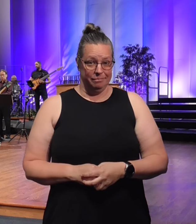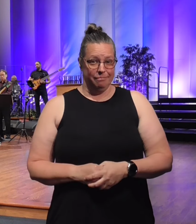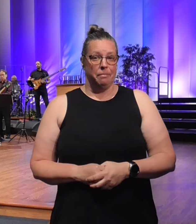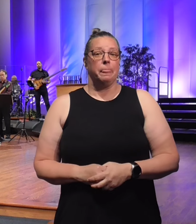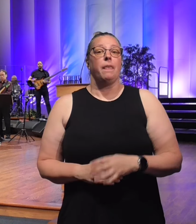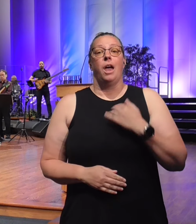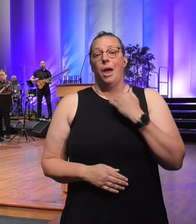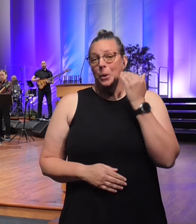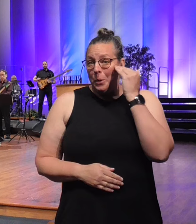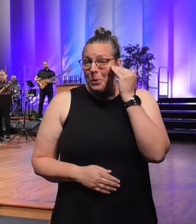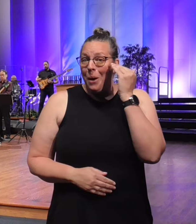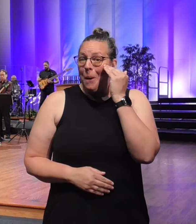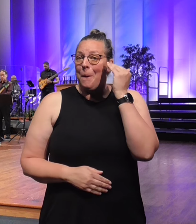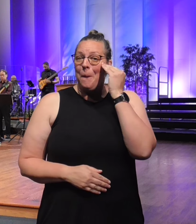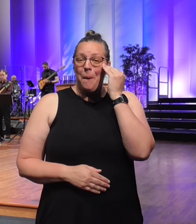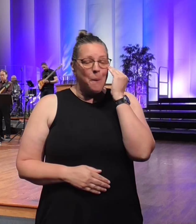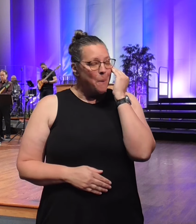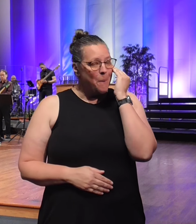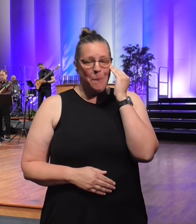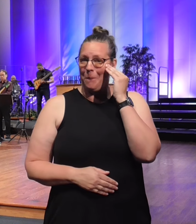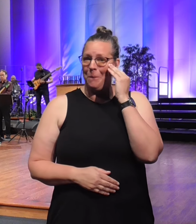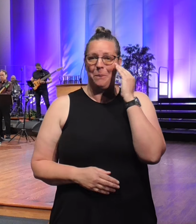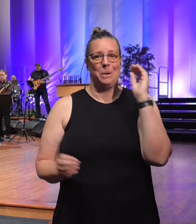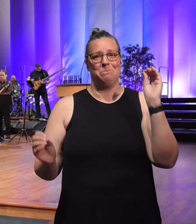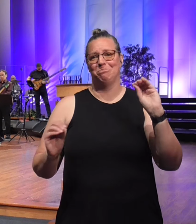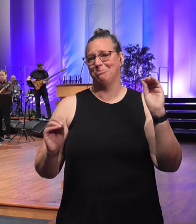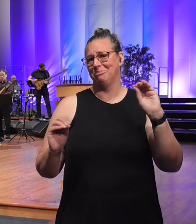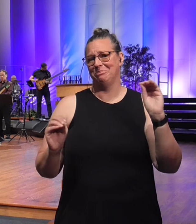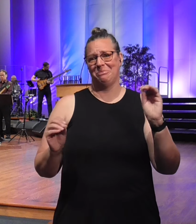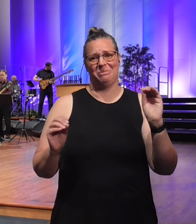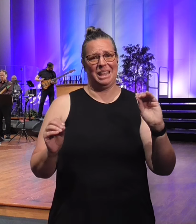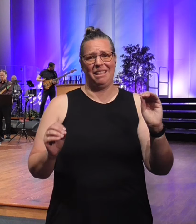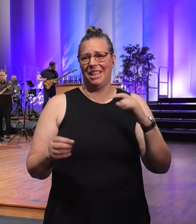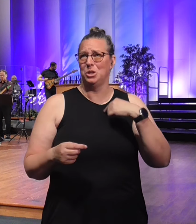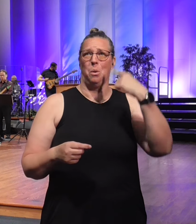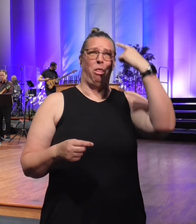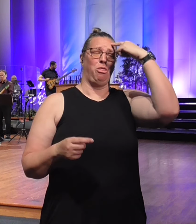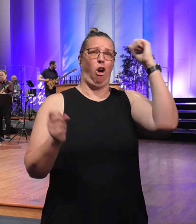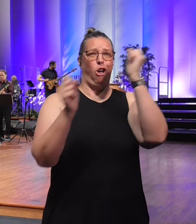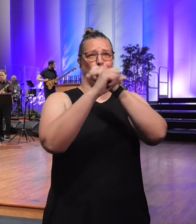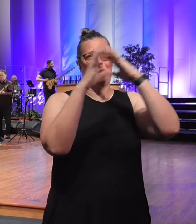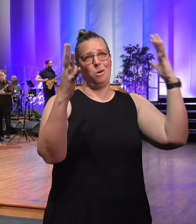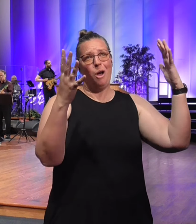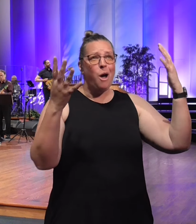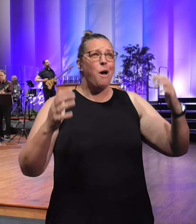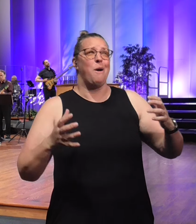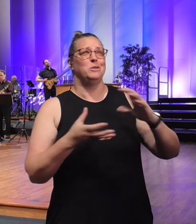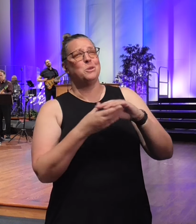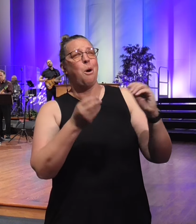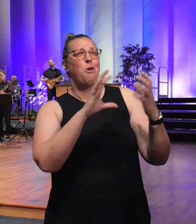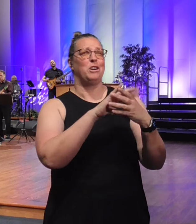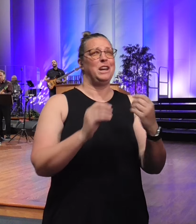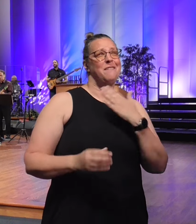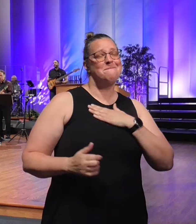'Cause I know this is not anything like you thought the story of your life was gonna